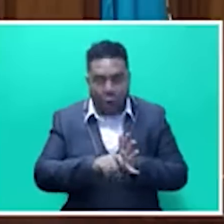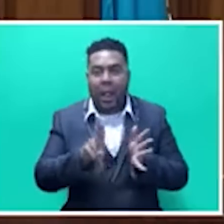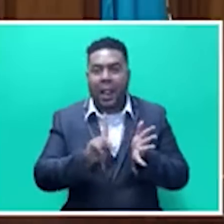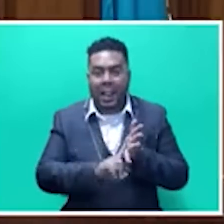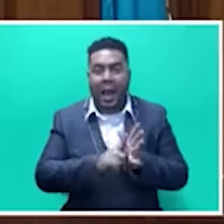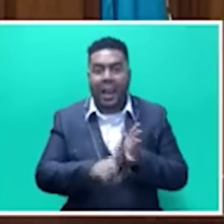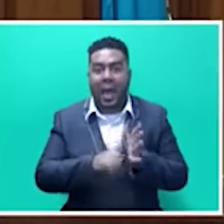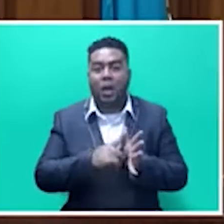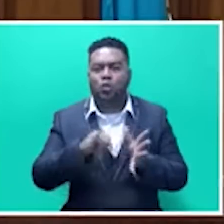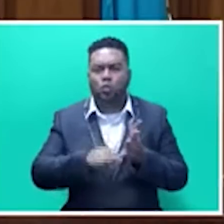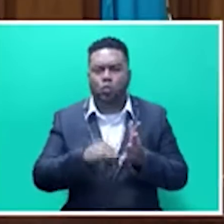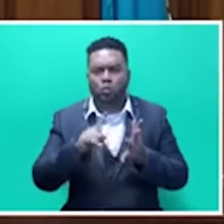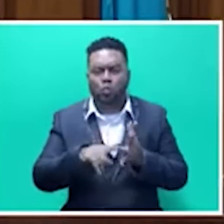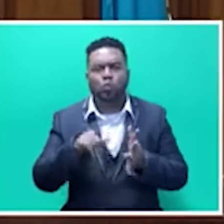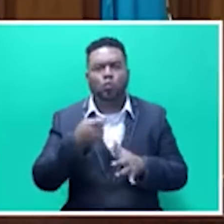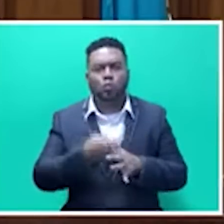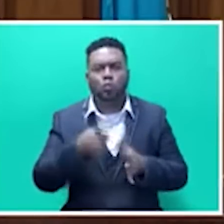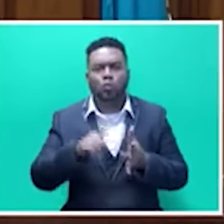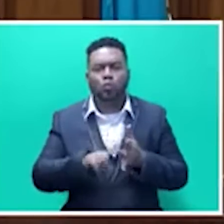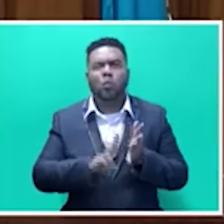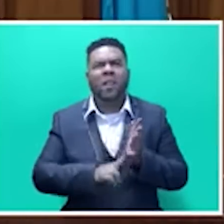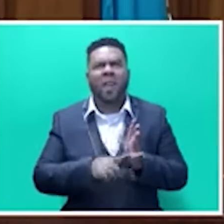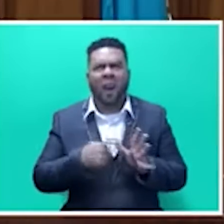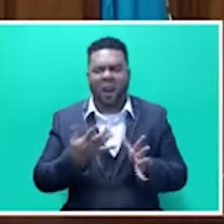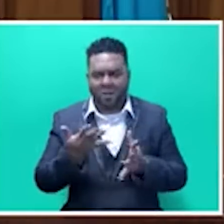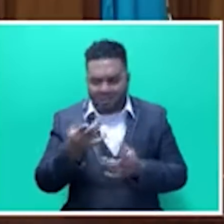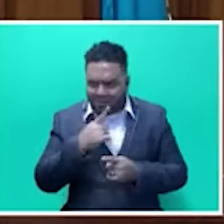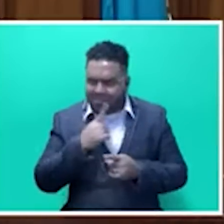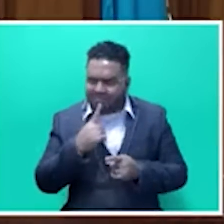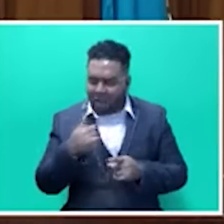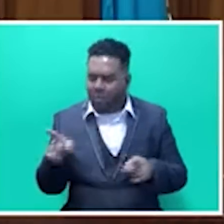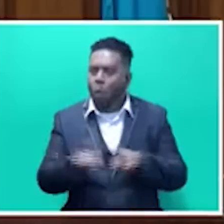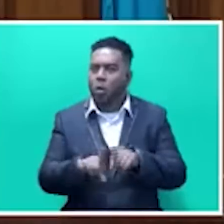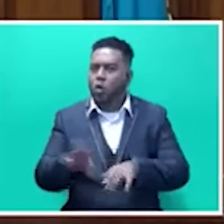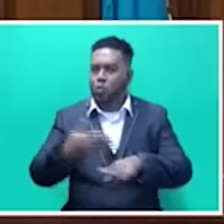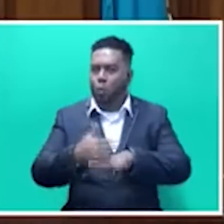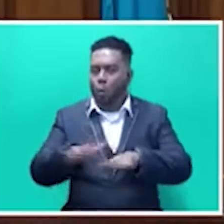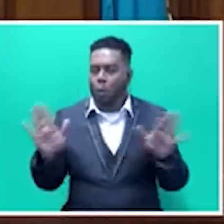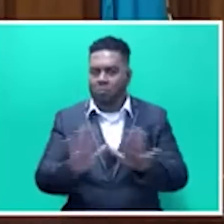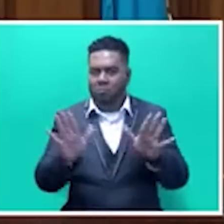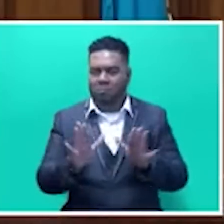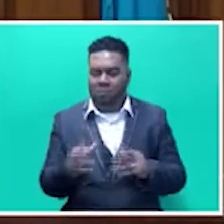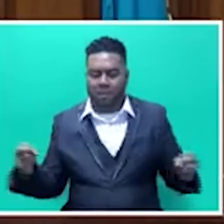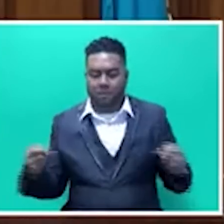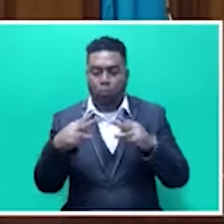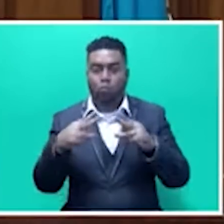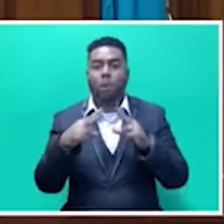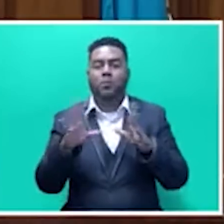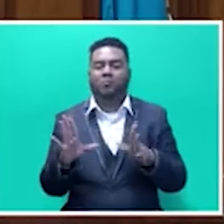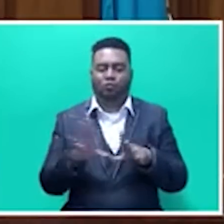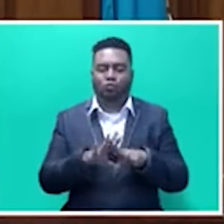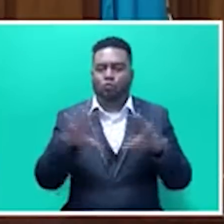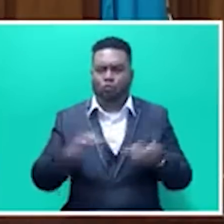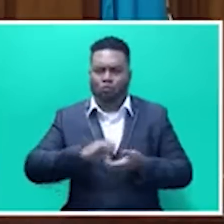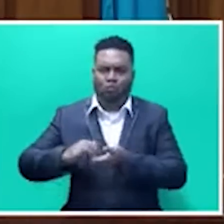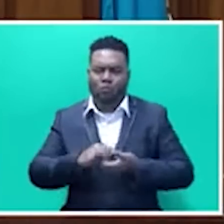focus now is to build bridges and bring unity among our different communities to work together as one